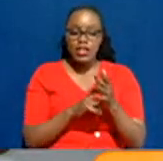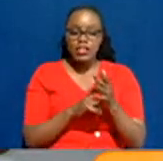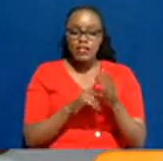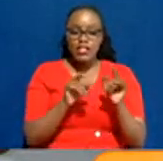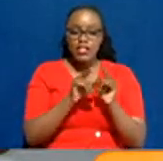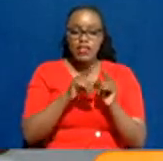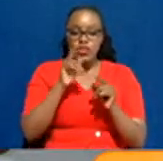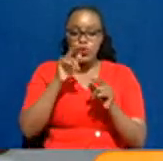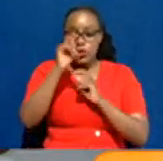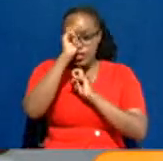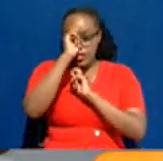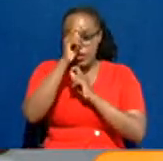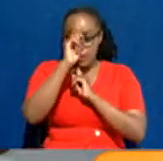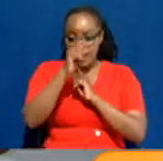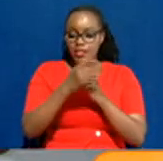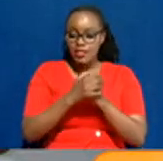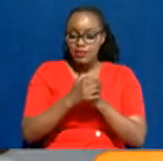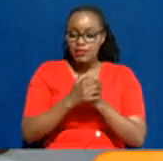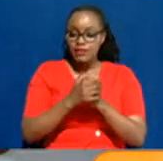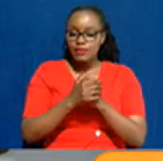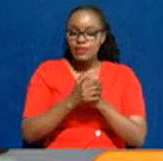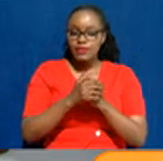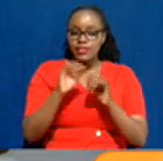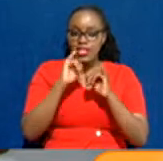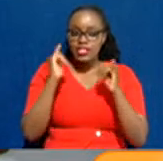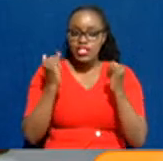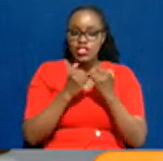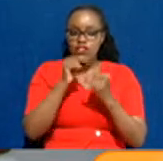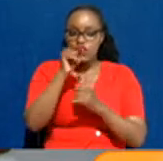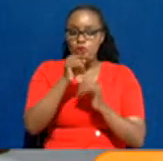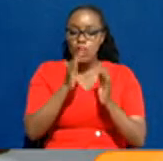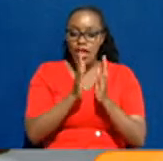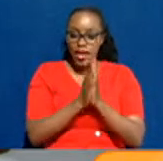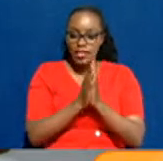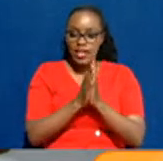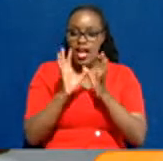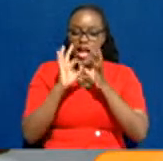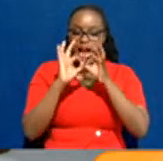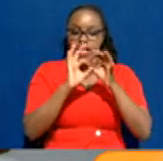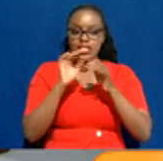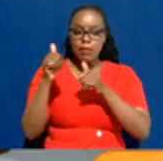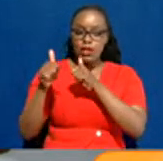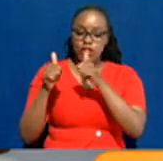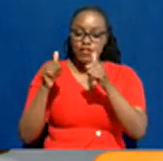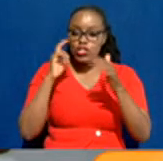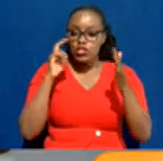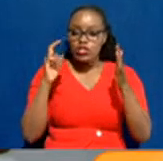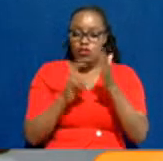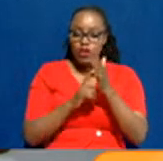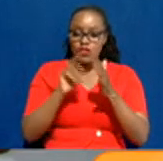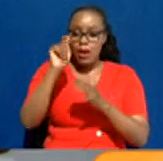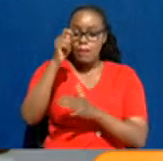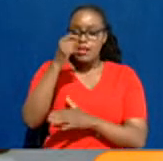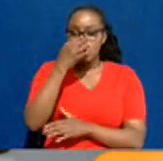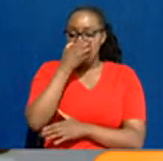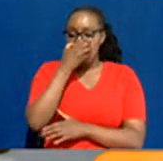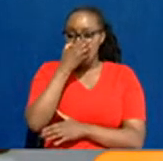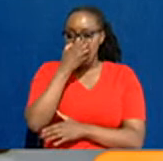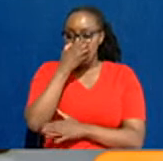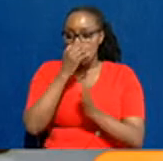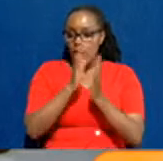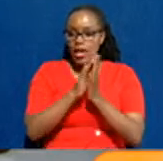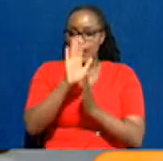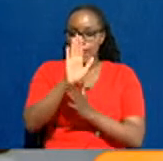you respect institutions. But yet you and Azimio refuse to recognize President Ruto and his